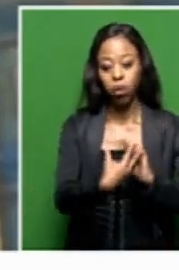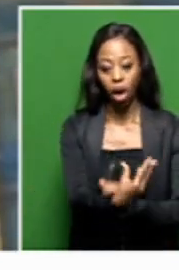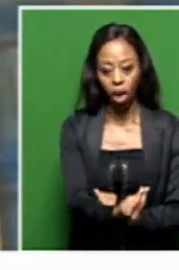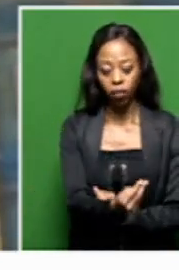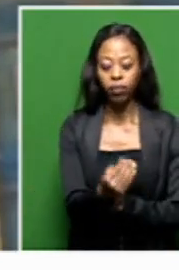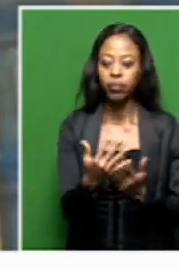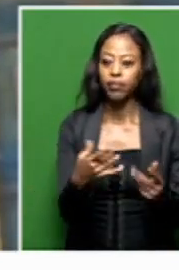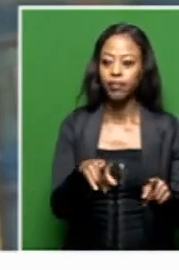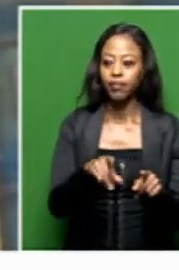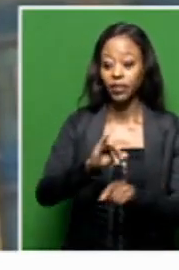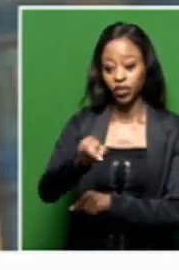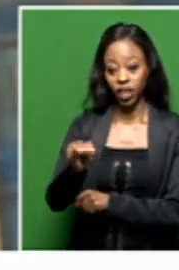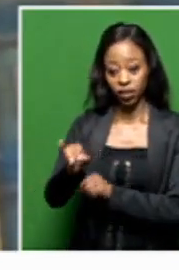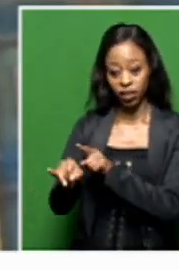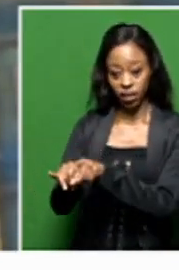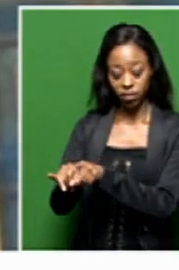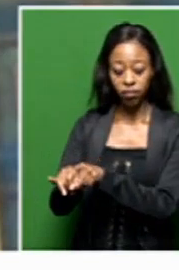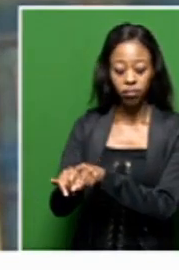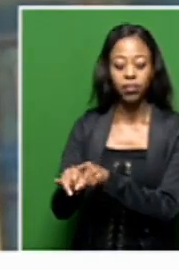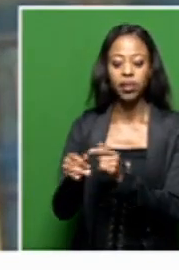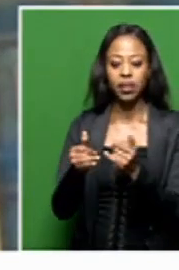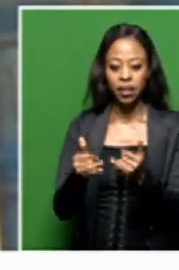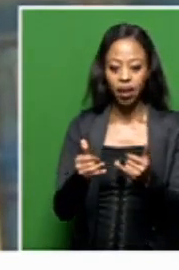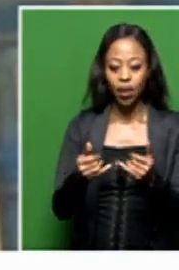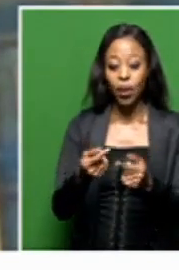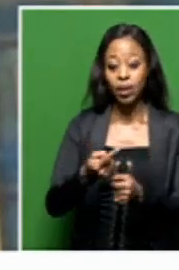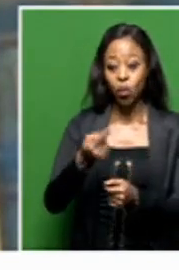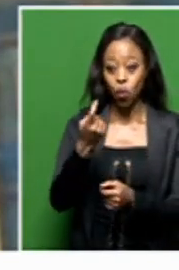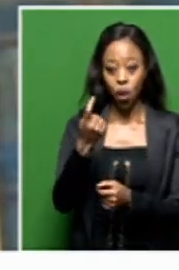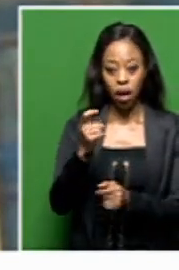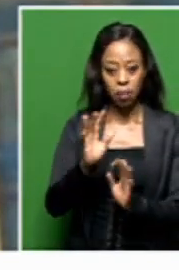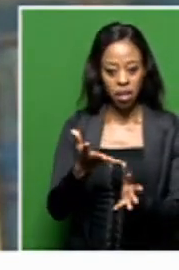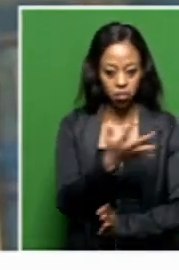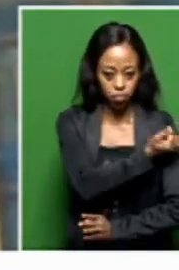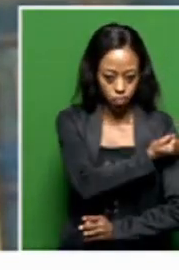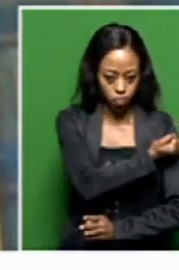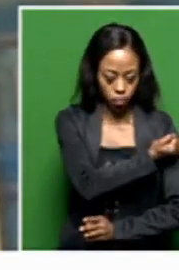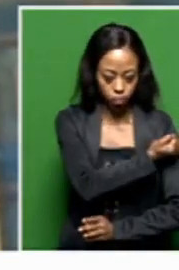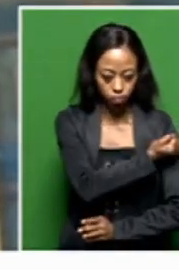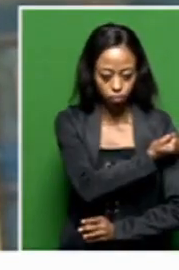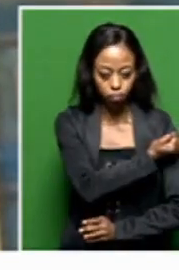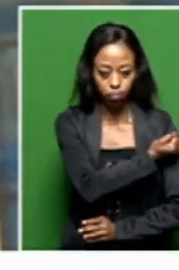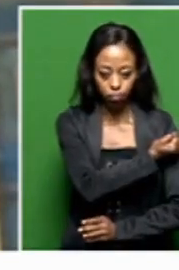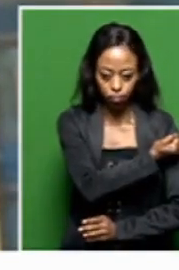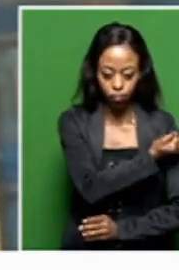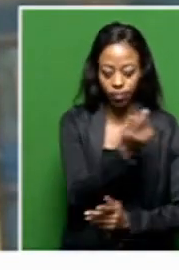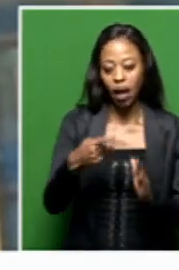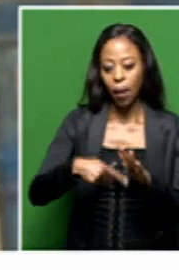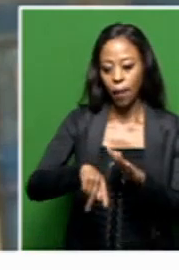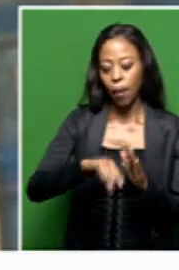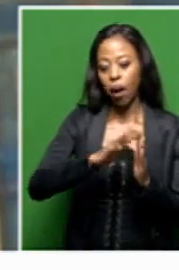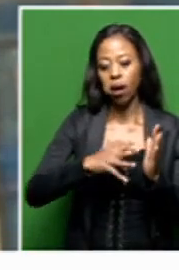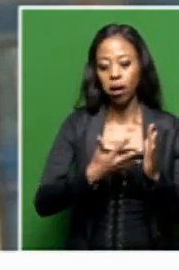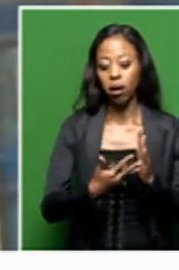the case of Johnson & Johnson, it has been a single vaccine dose. And that is the primary schedule.